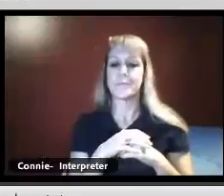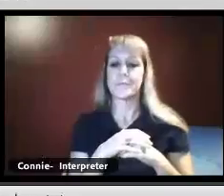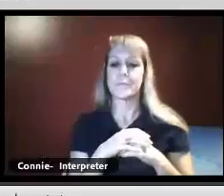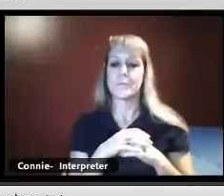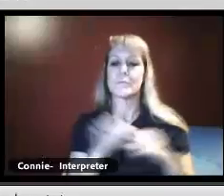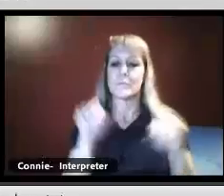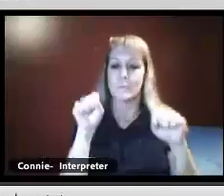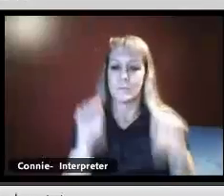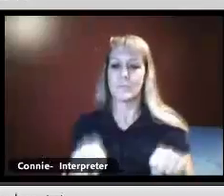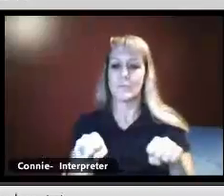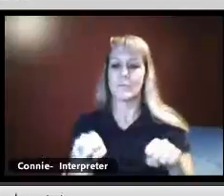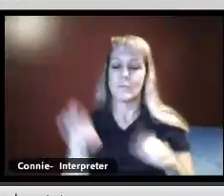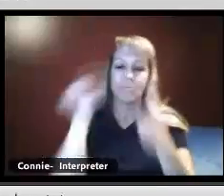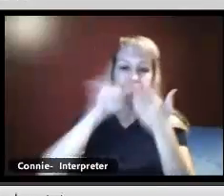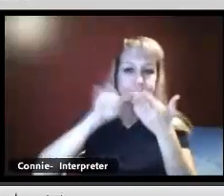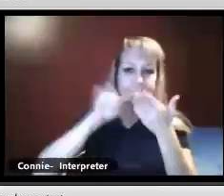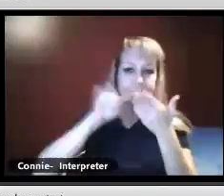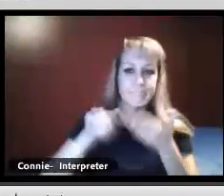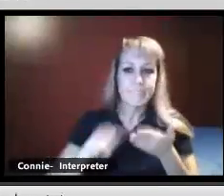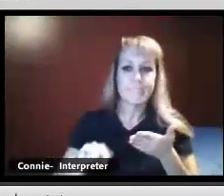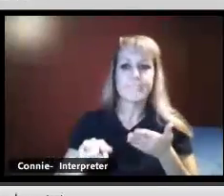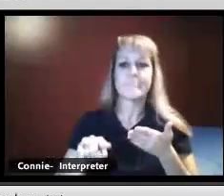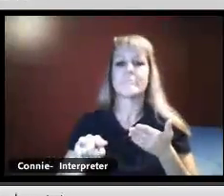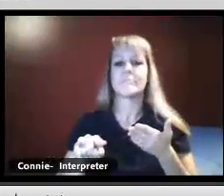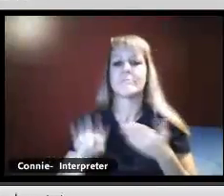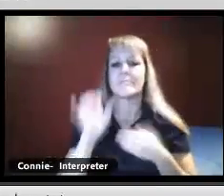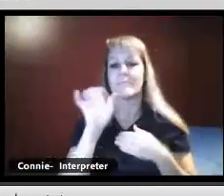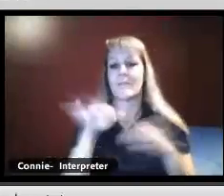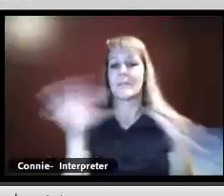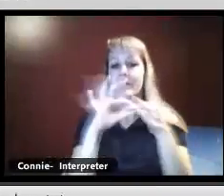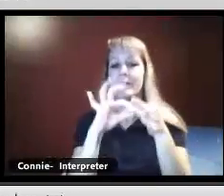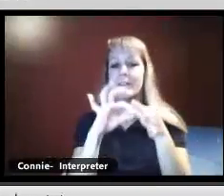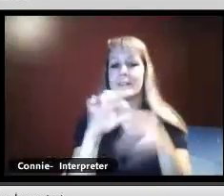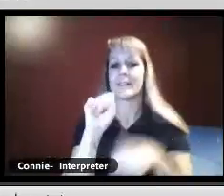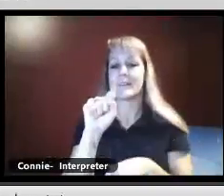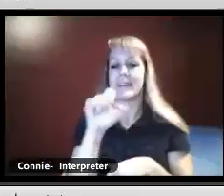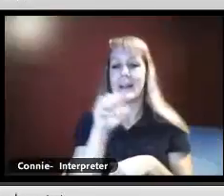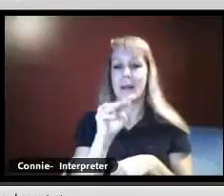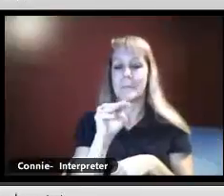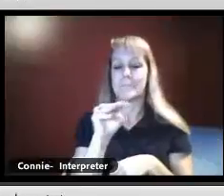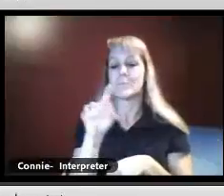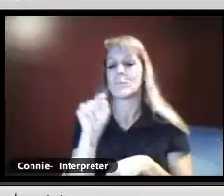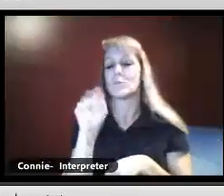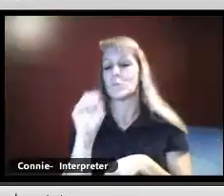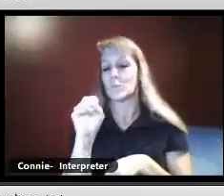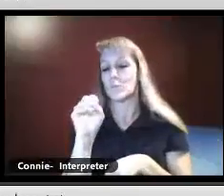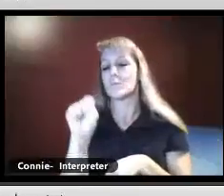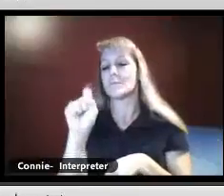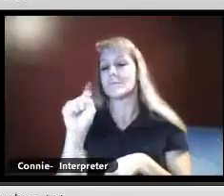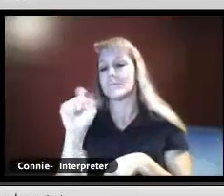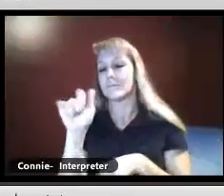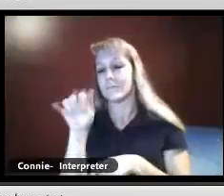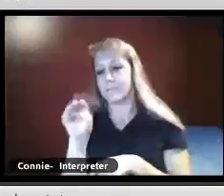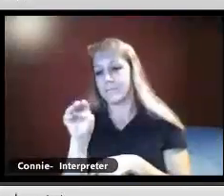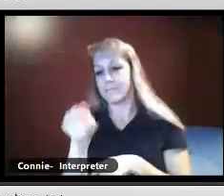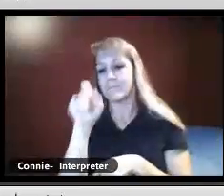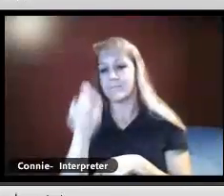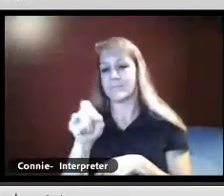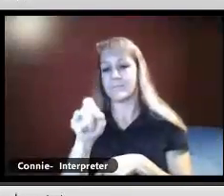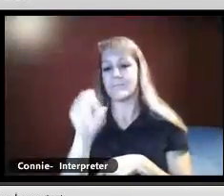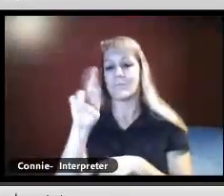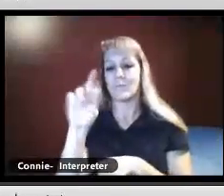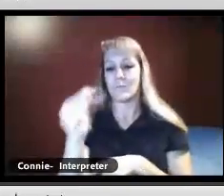to explore the link that I have here, stem2steam.org, and to read more about how